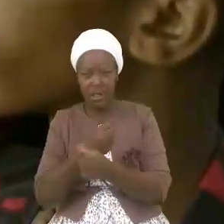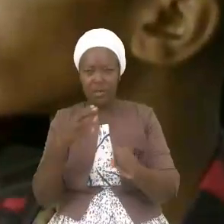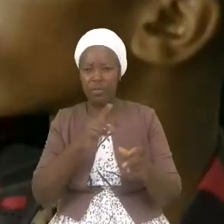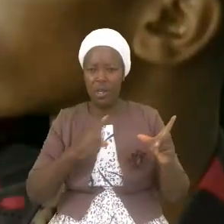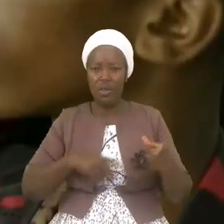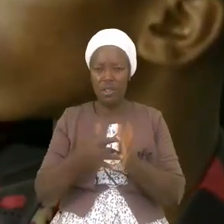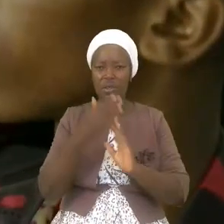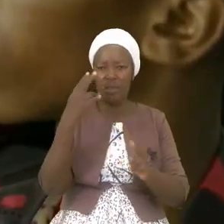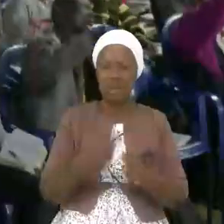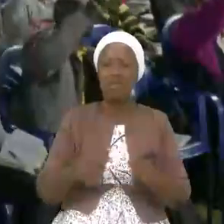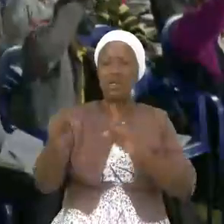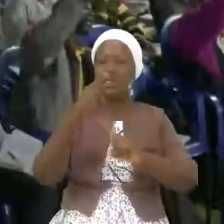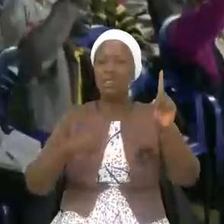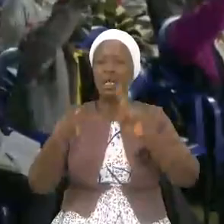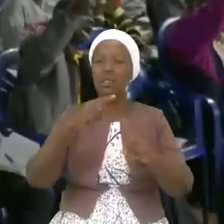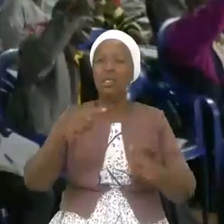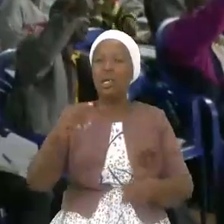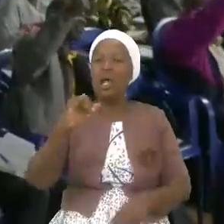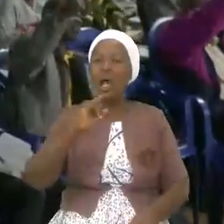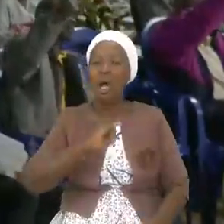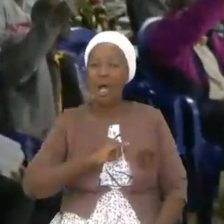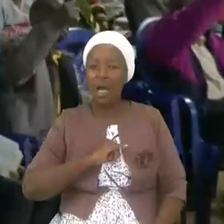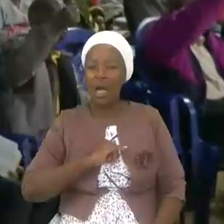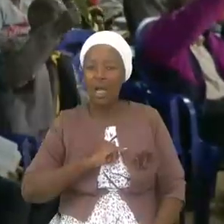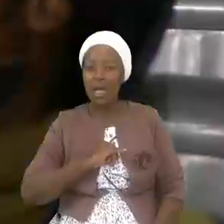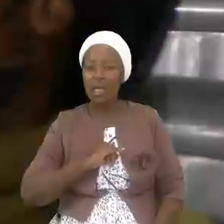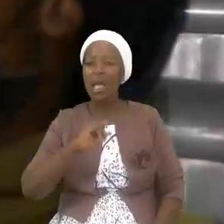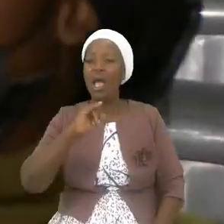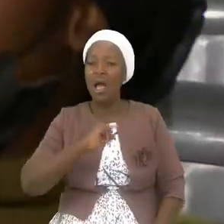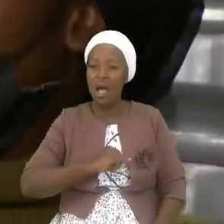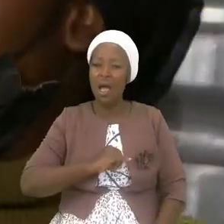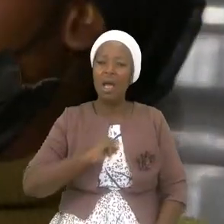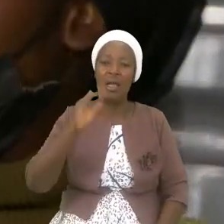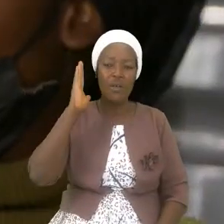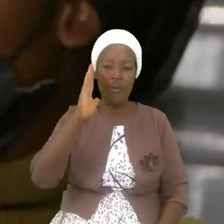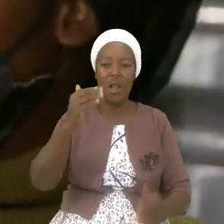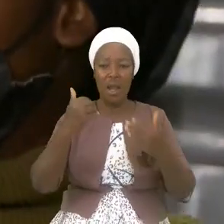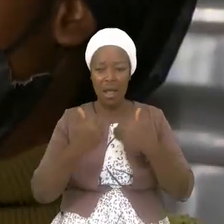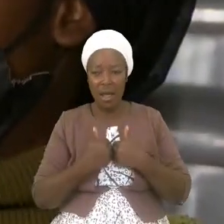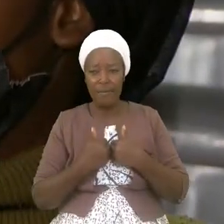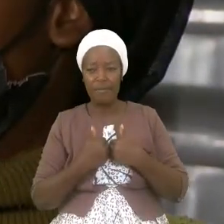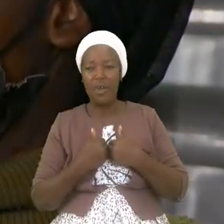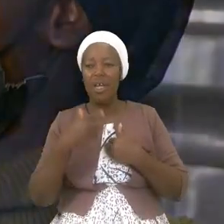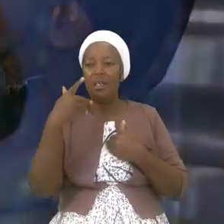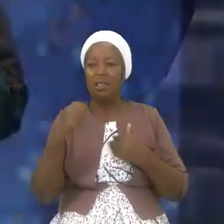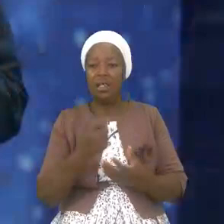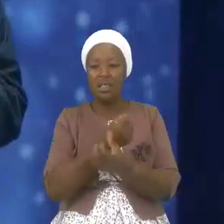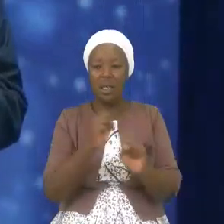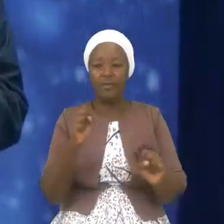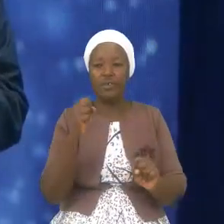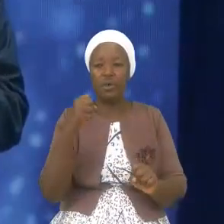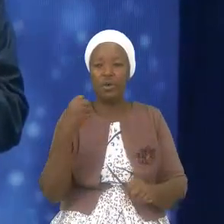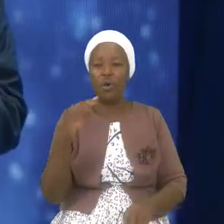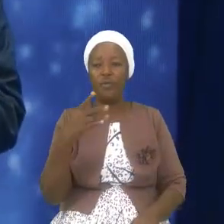I will have the salvation of the Lord. Be it fulfilled in your life in